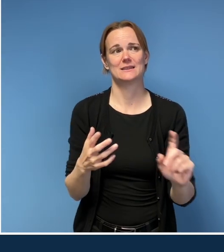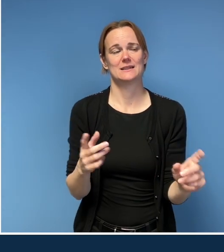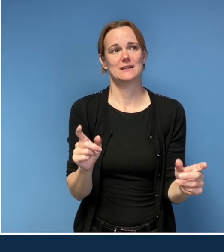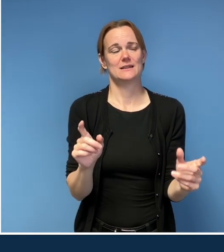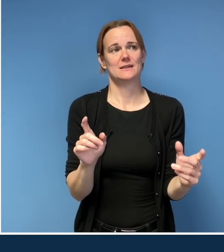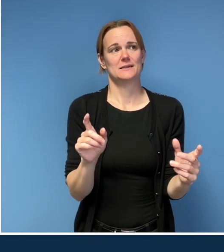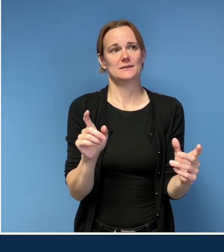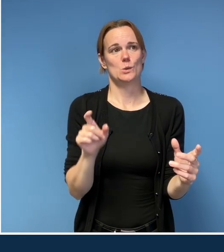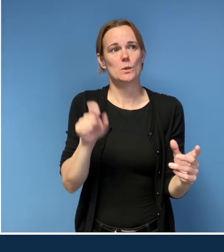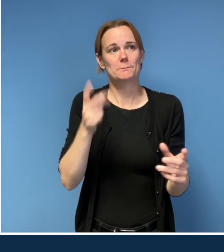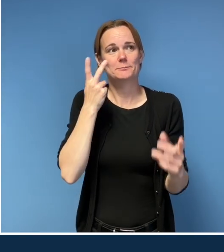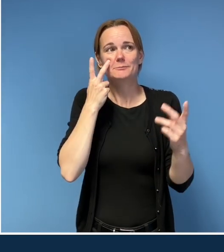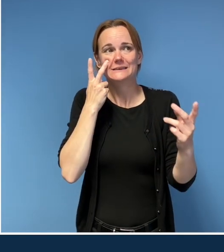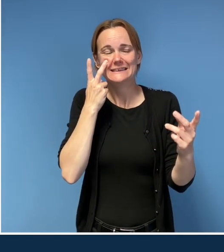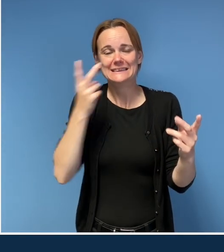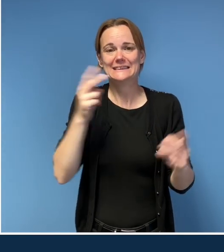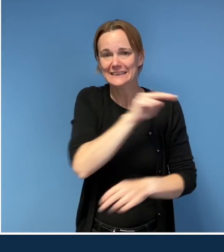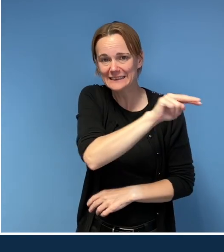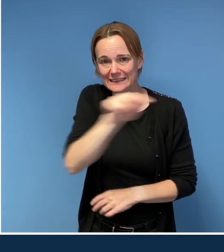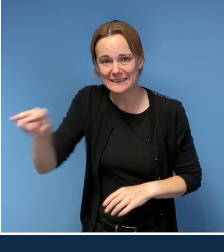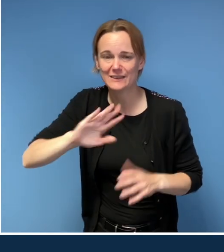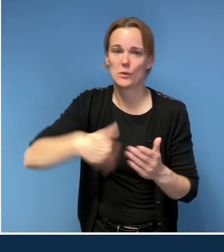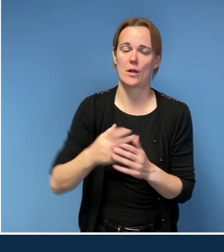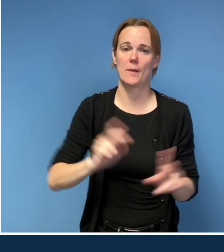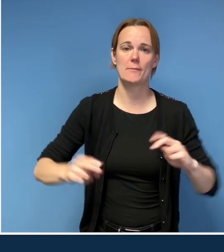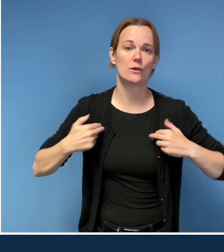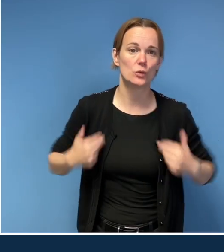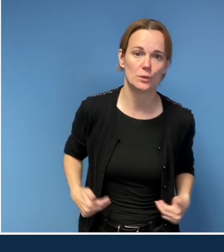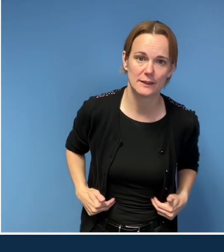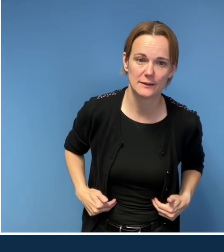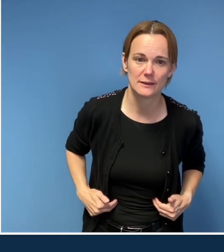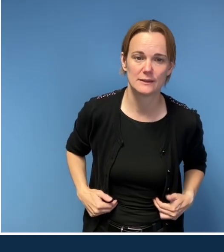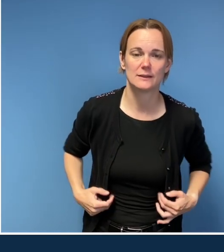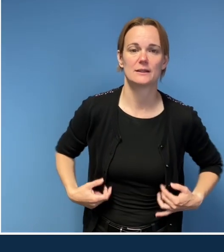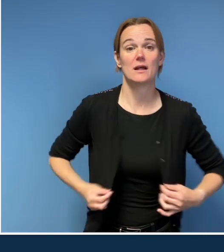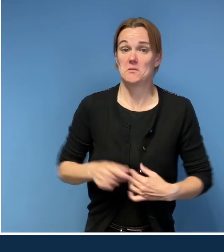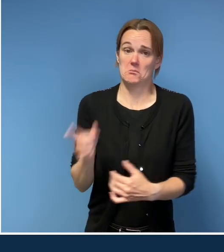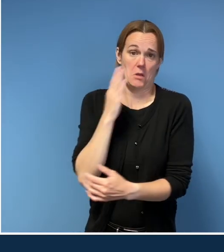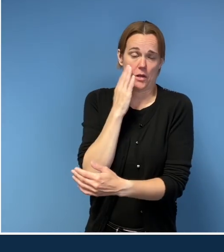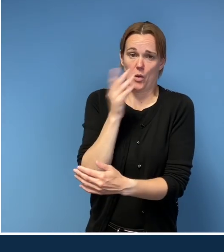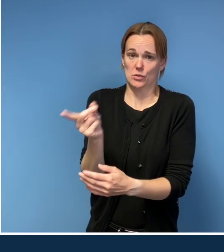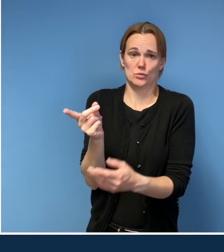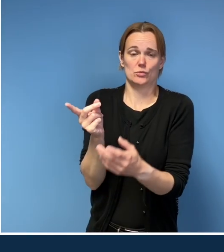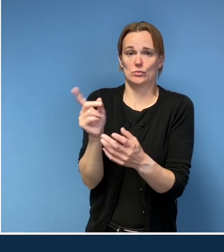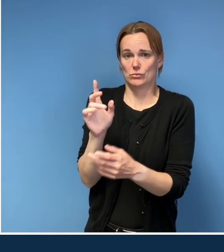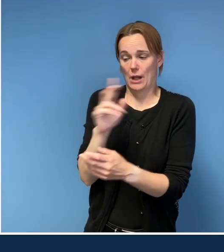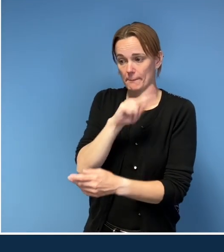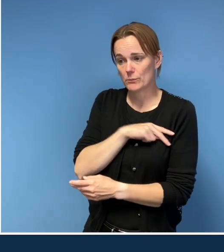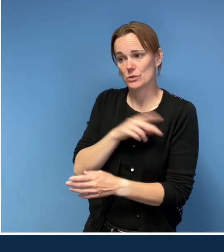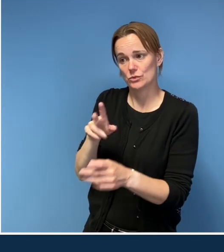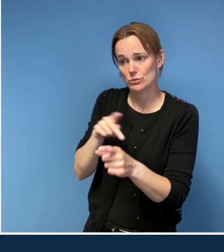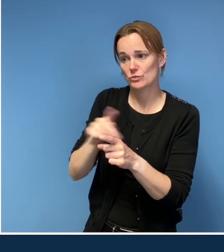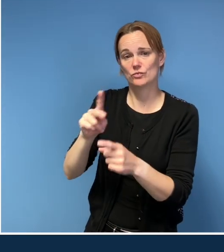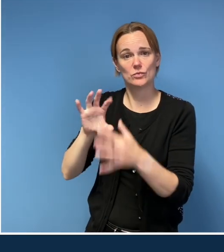the conversation. That really resonated with me. And so just wondering for you, knowing how many years you've been in this work with your own personal and professional